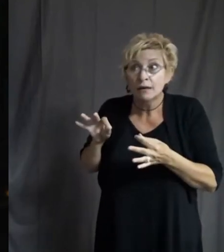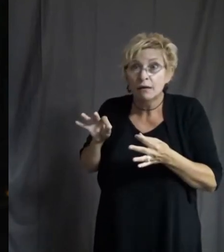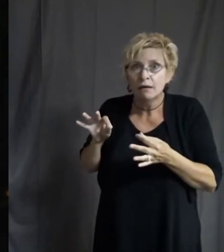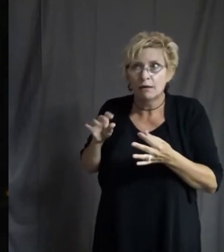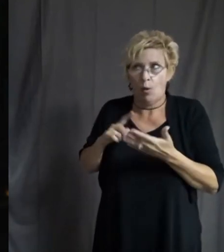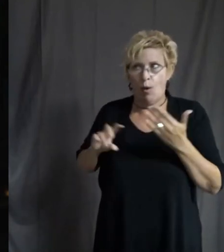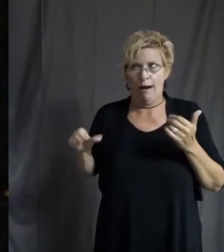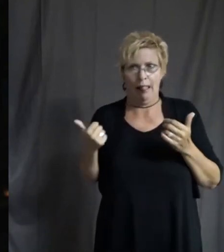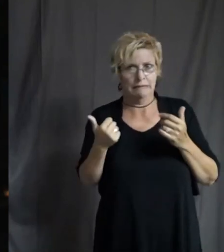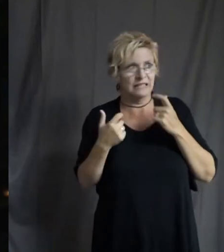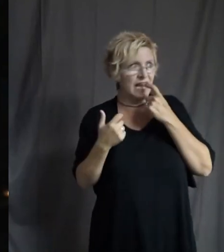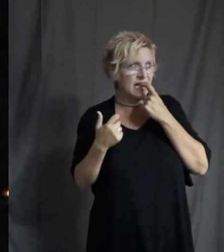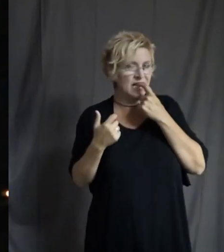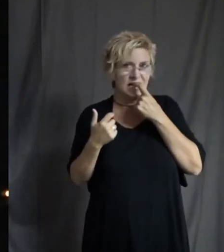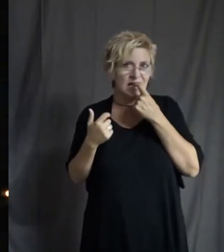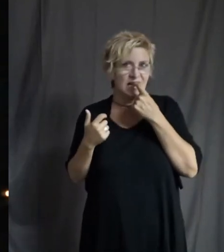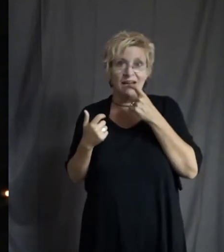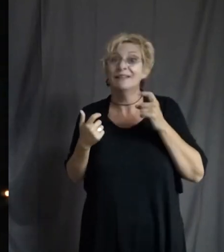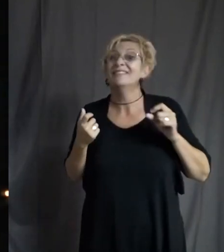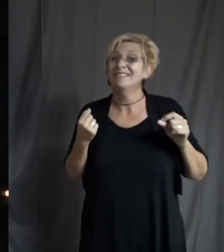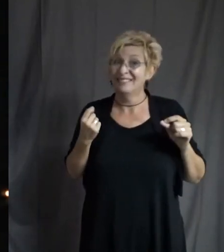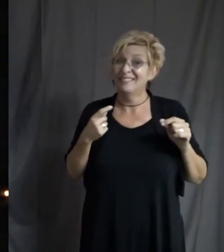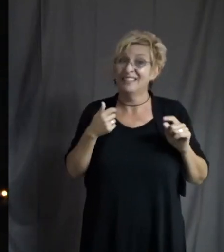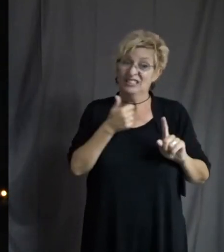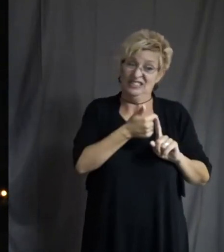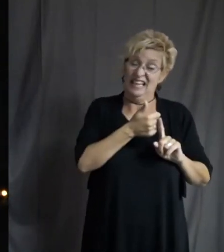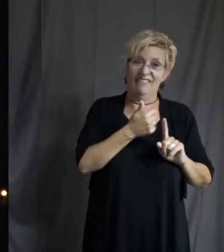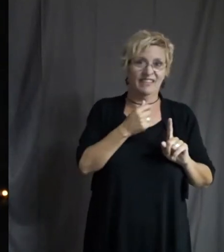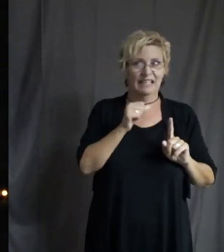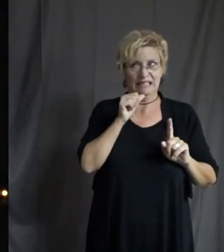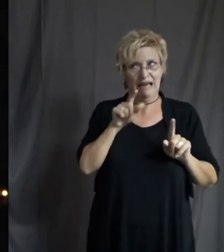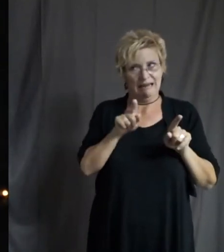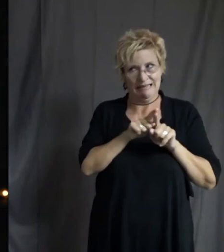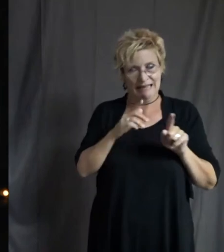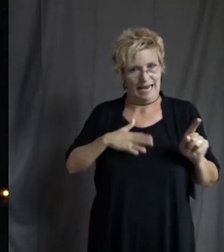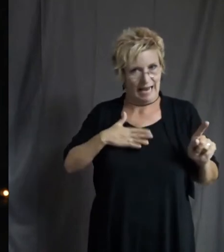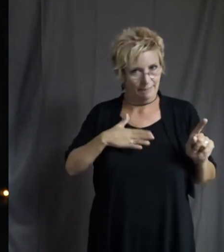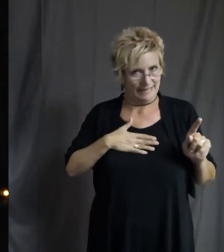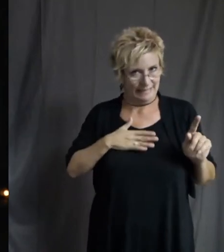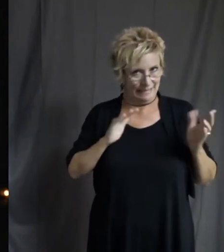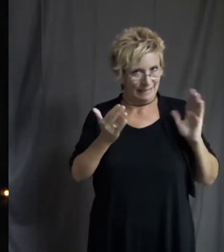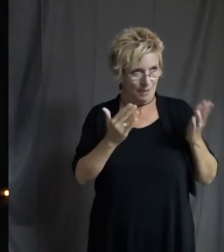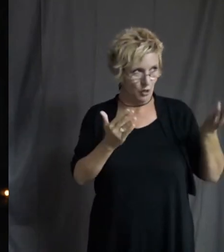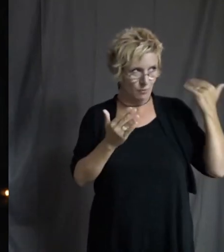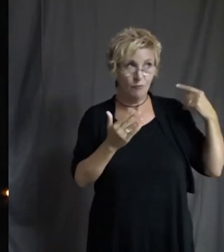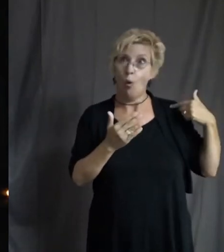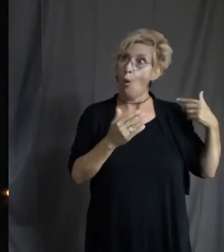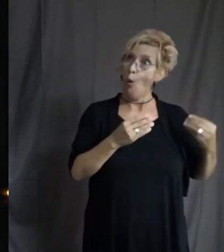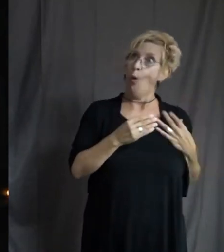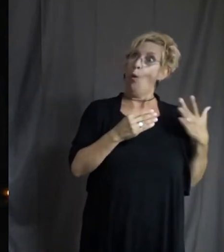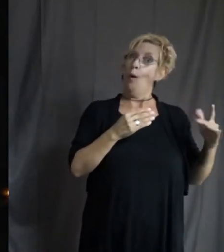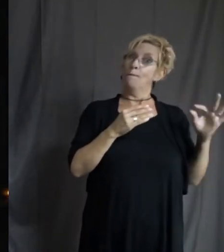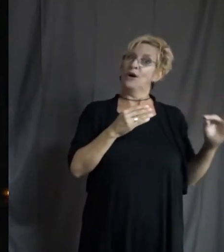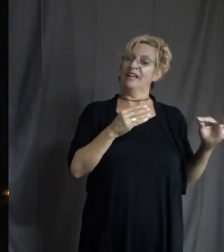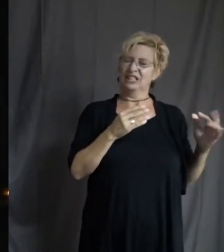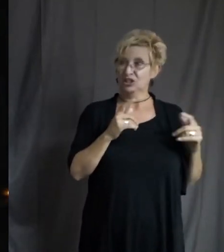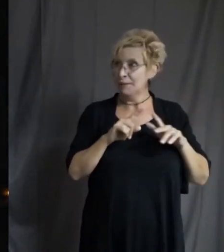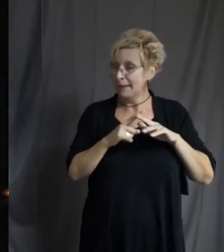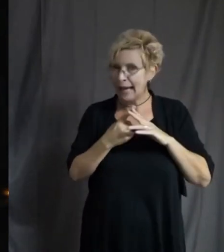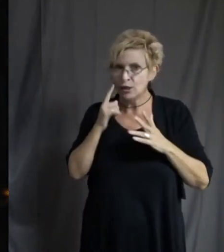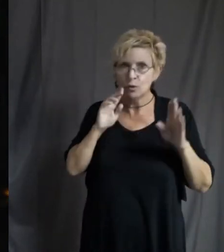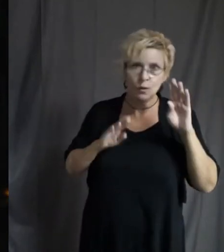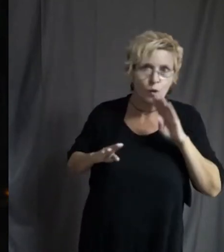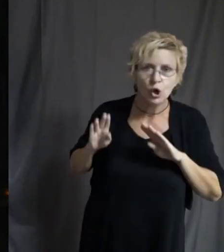else is there? There was no question that she was not quite as happy as she had been. She had begun to fret.